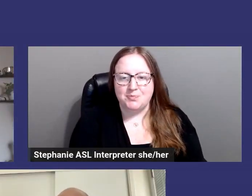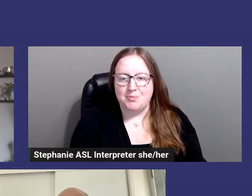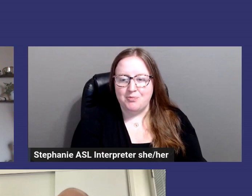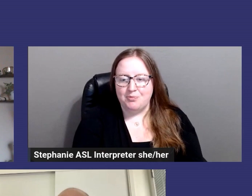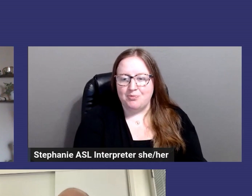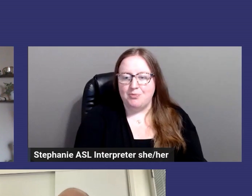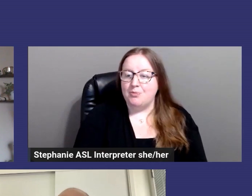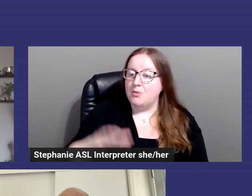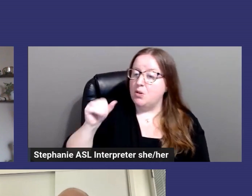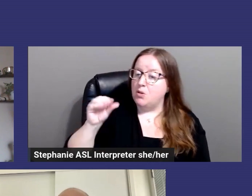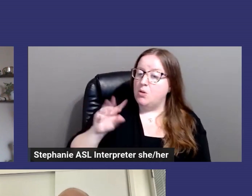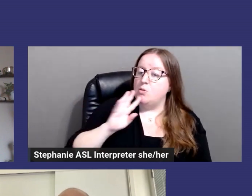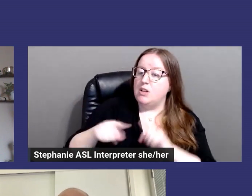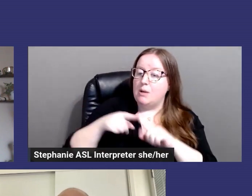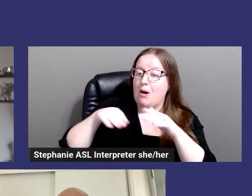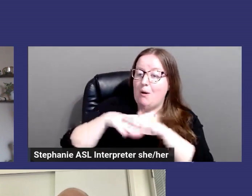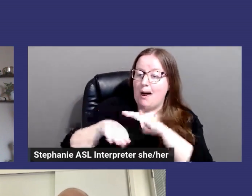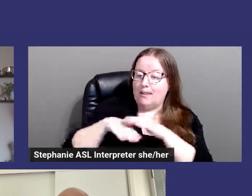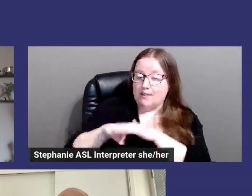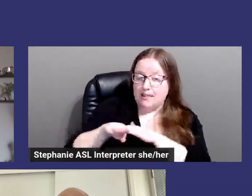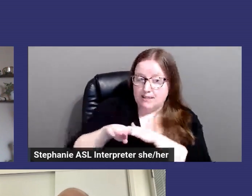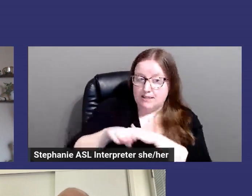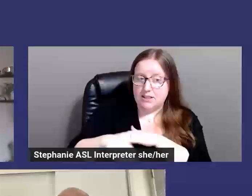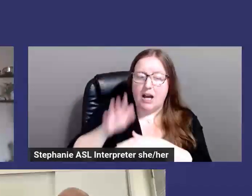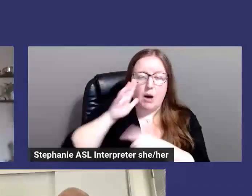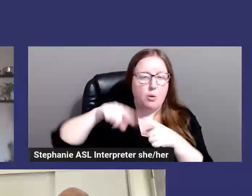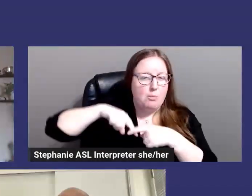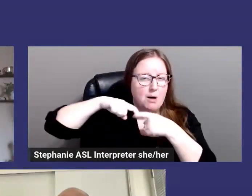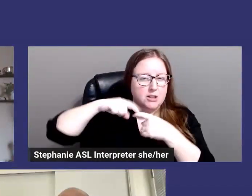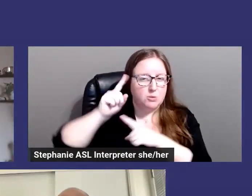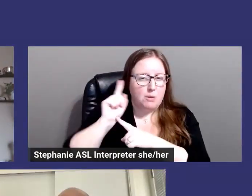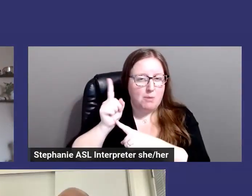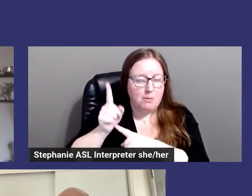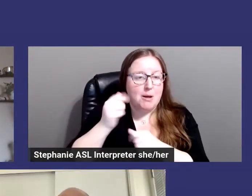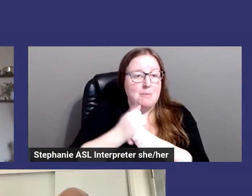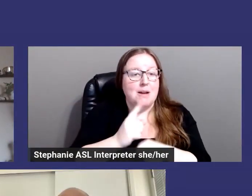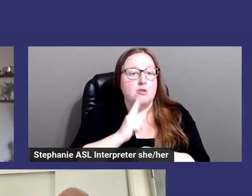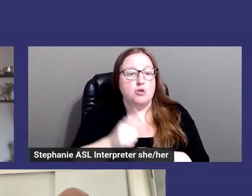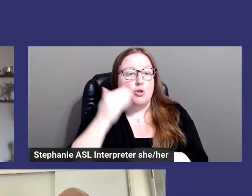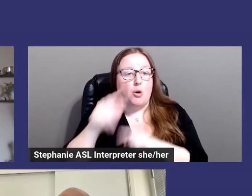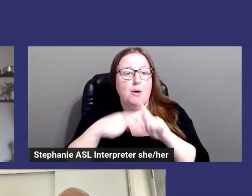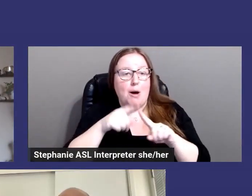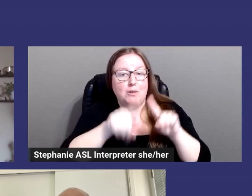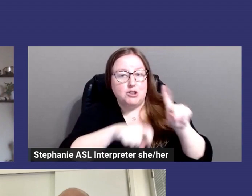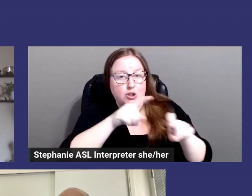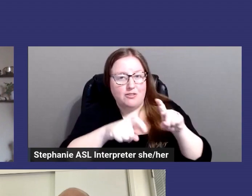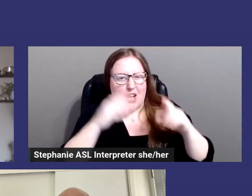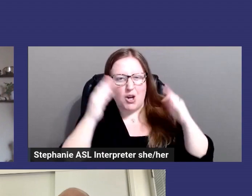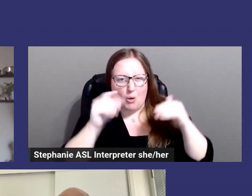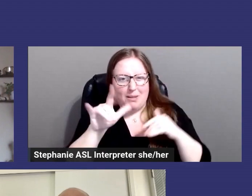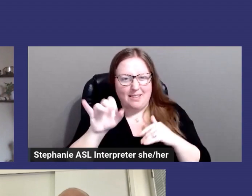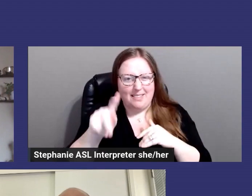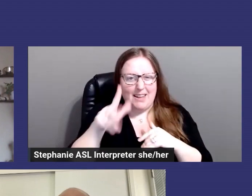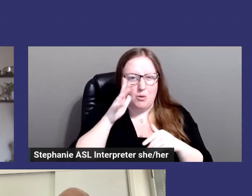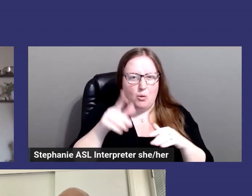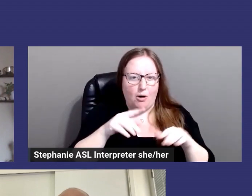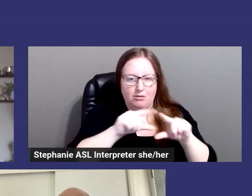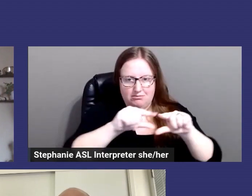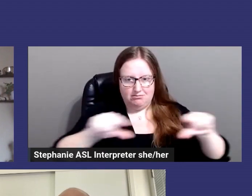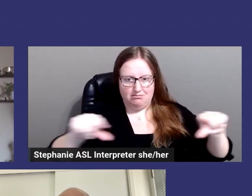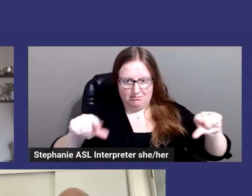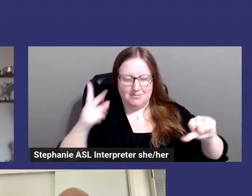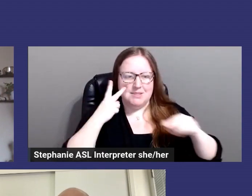So since we're talking about access, I'm going to take a pause and make sure everybody knows about a survey. Hopefully the link's going to jump up at the bottom here in a